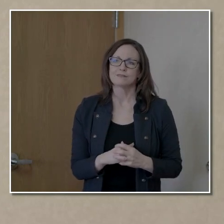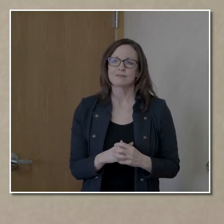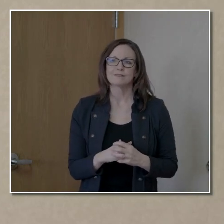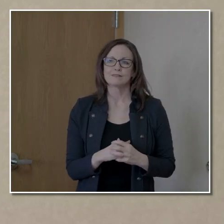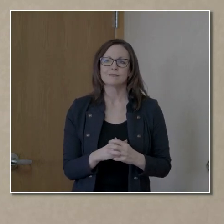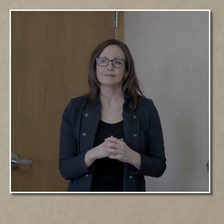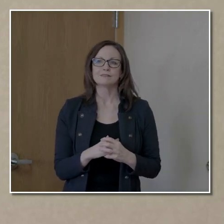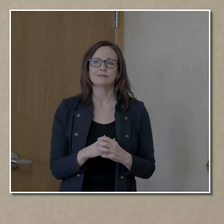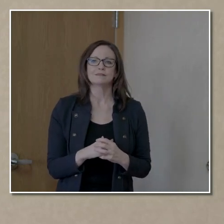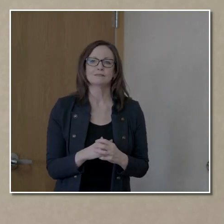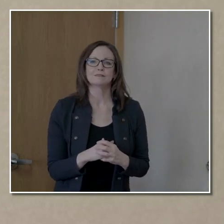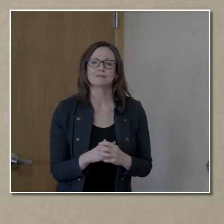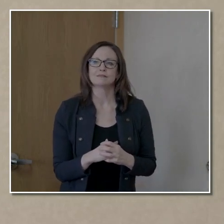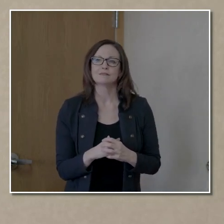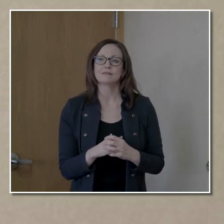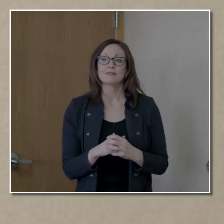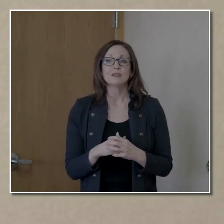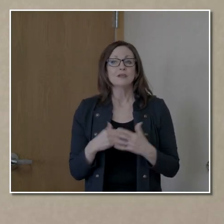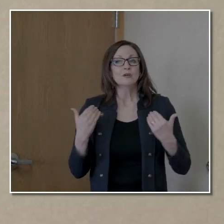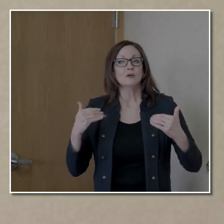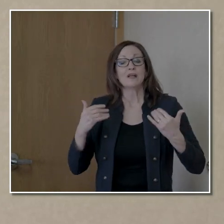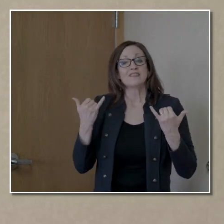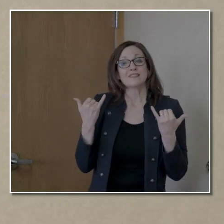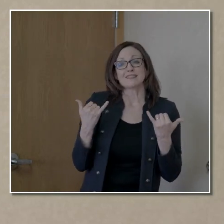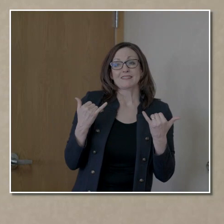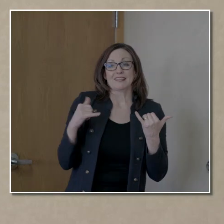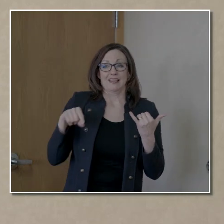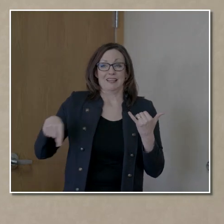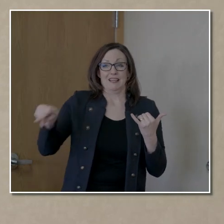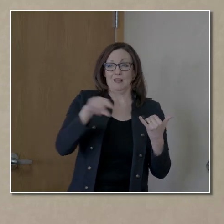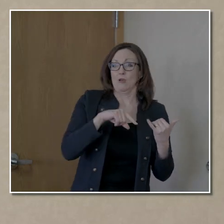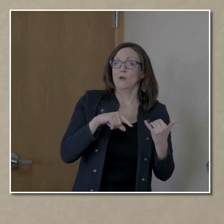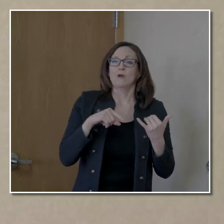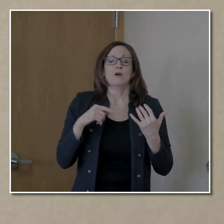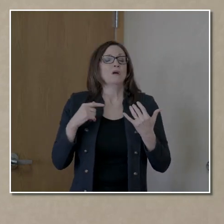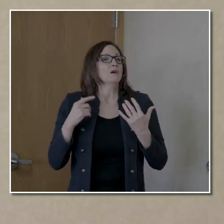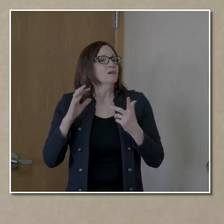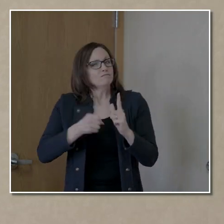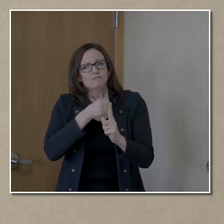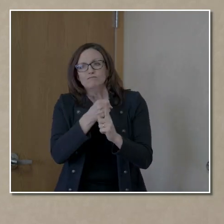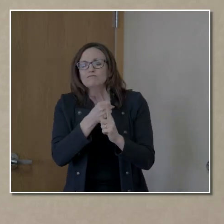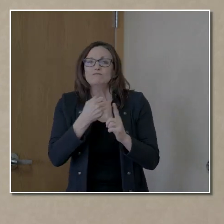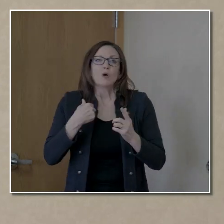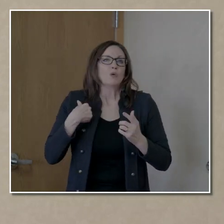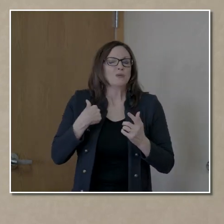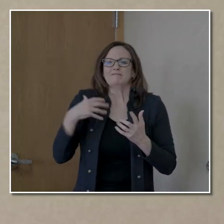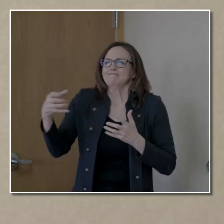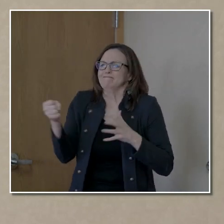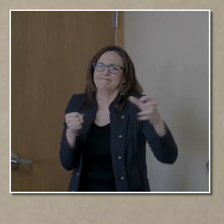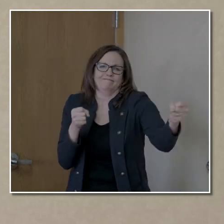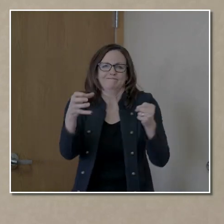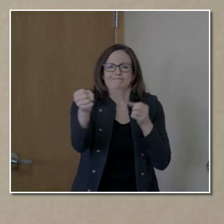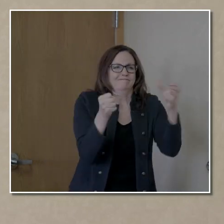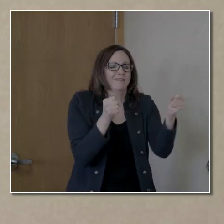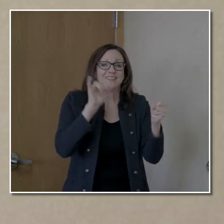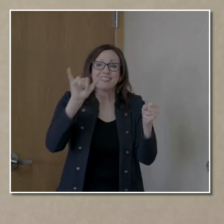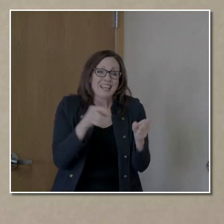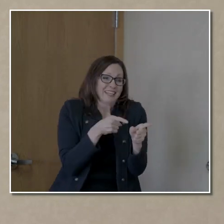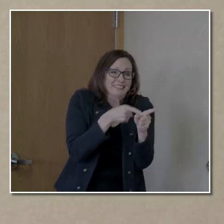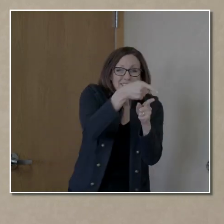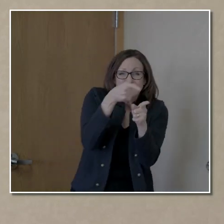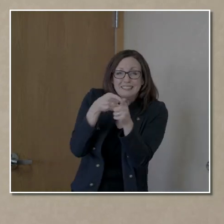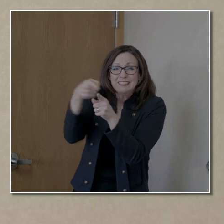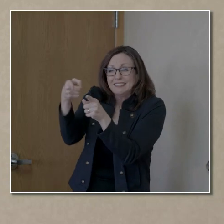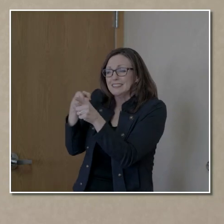to the challenges of COVID-19. The SEOC brings people from across state agencies together to attack